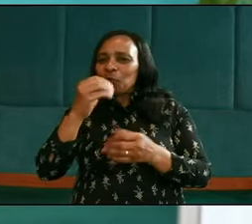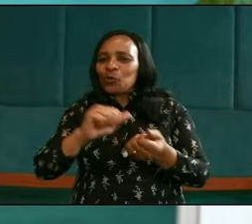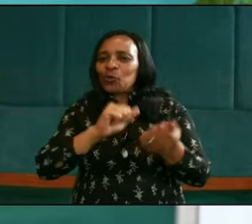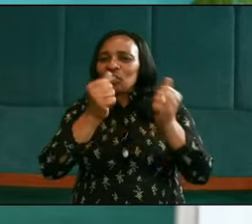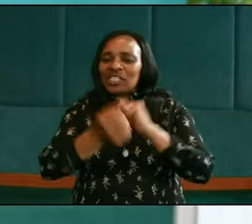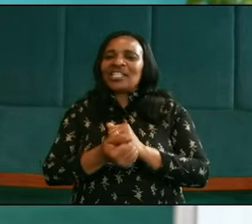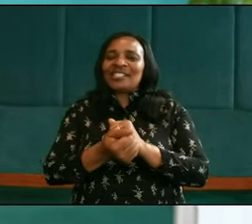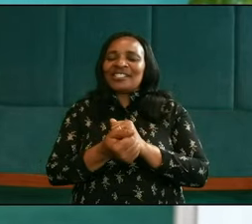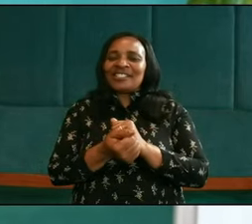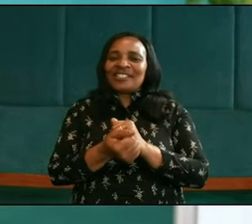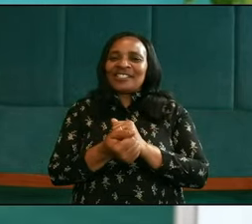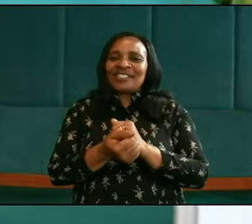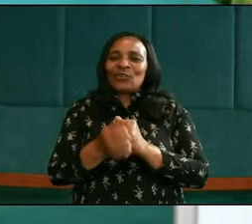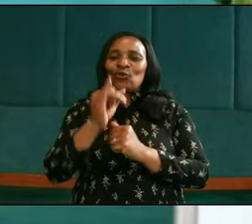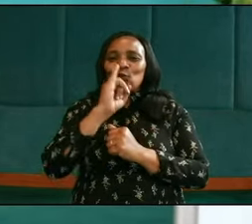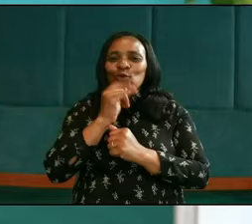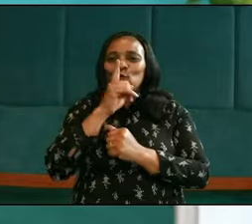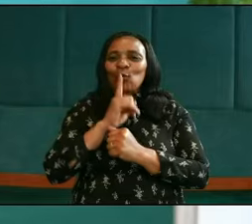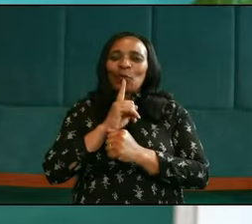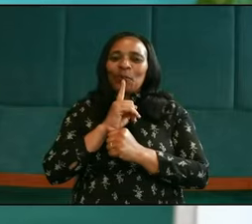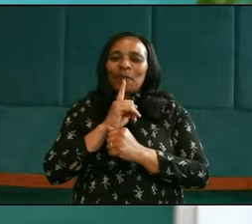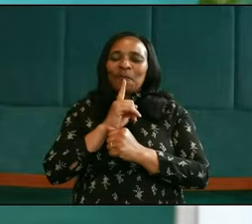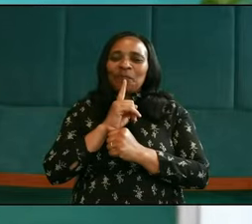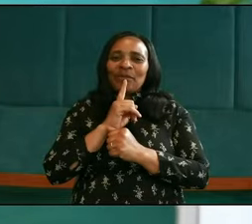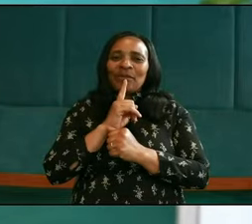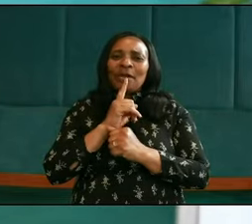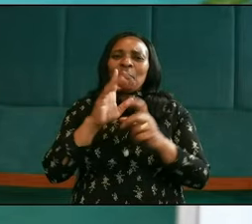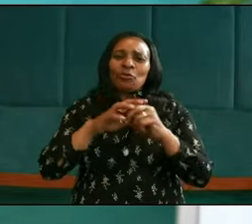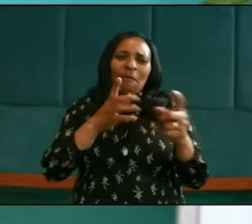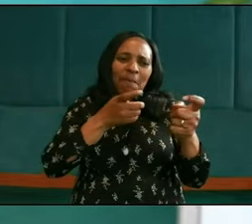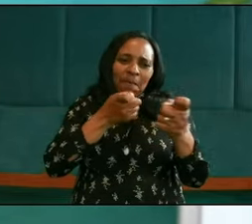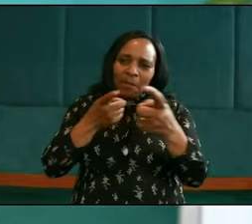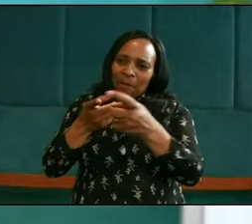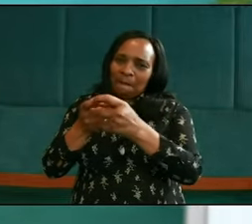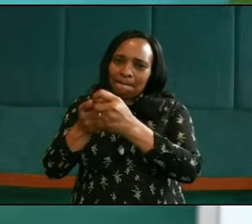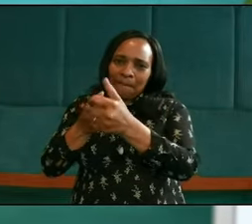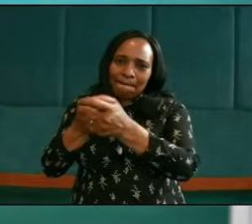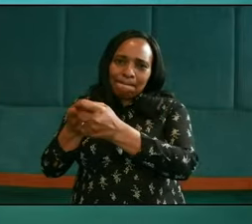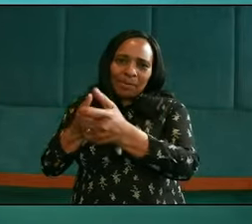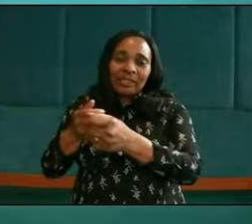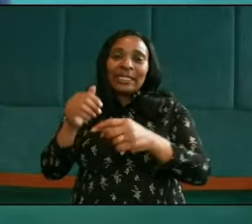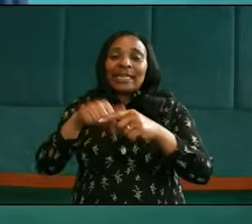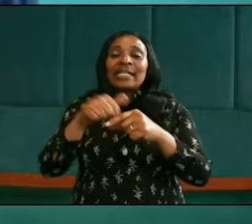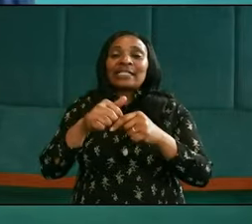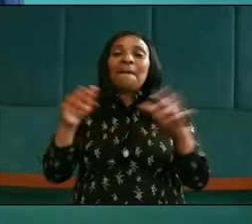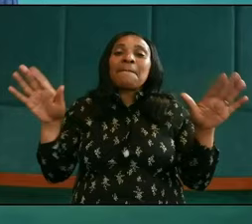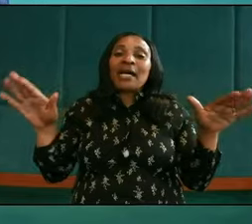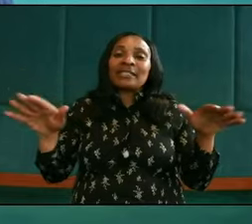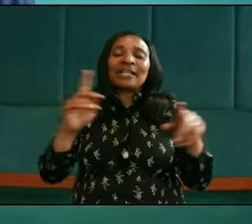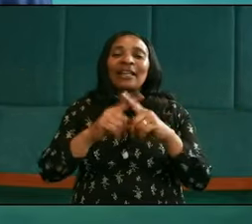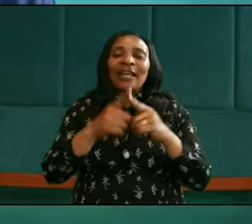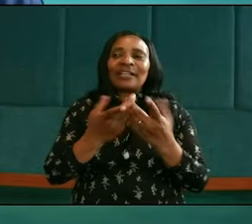kind of a soup. So we used to trap them. And the way to trap them